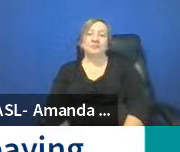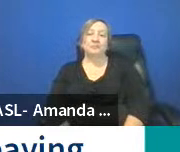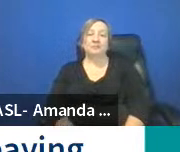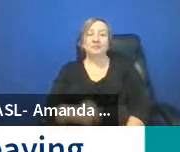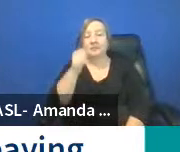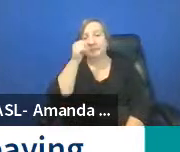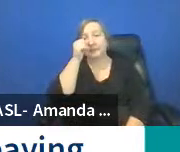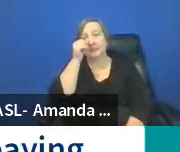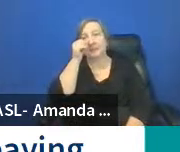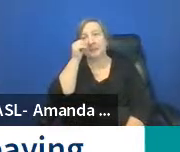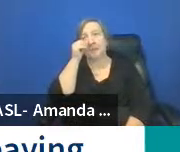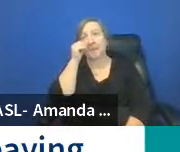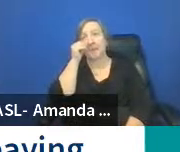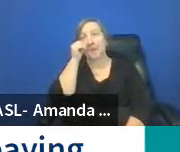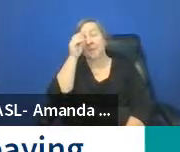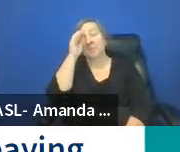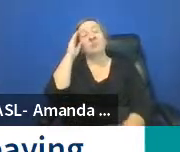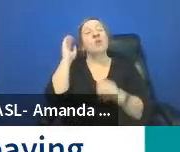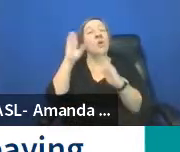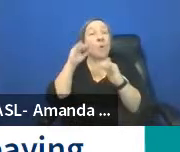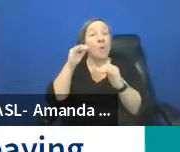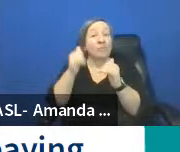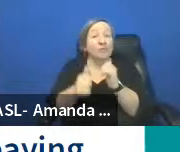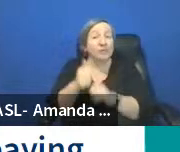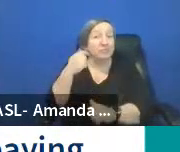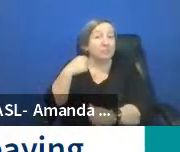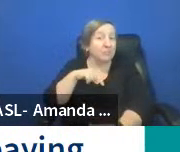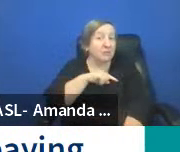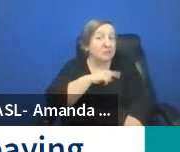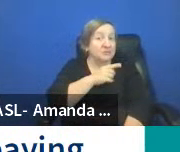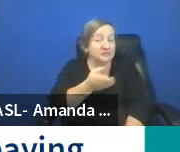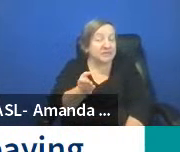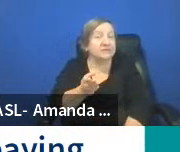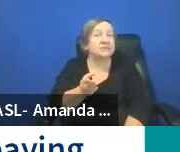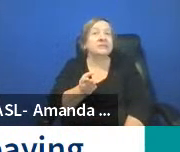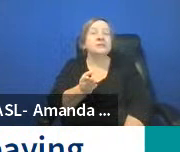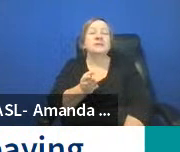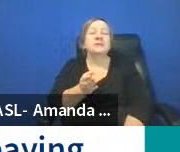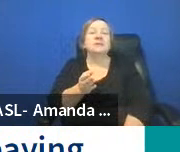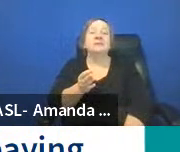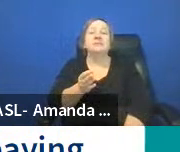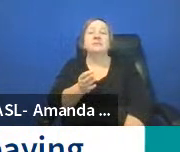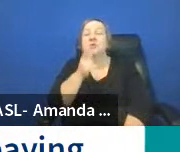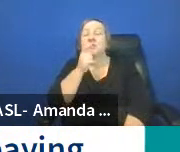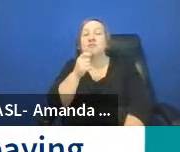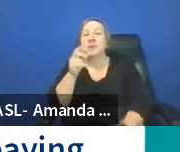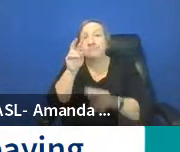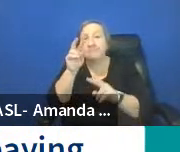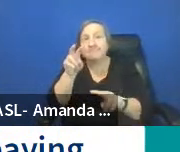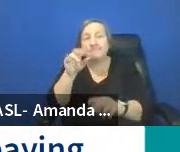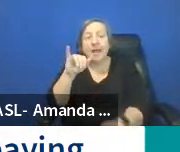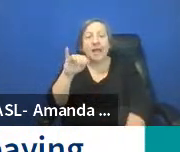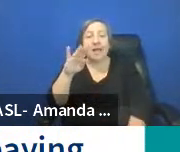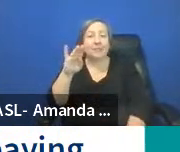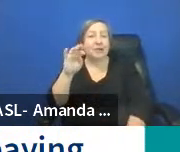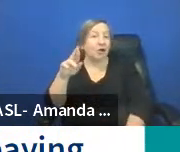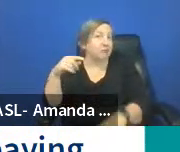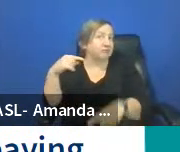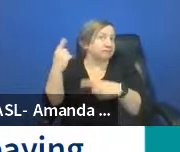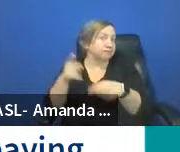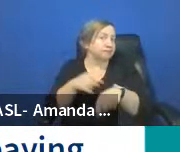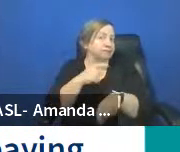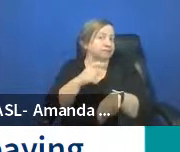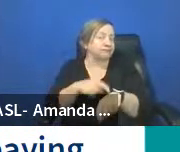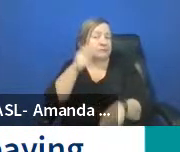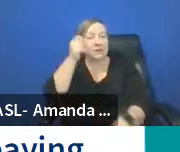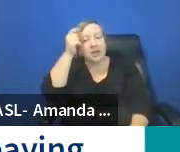And so hopefully most of us who have been following along IBR forever understand why we